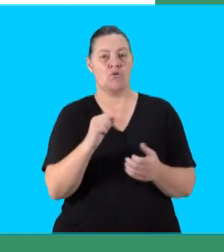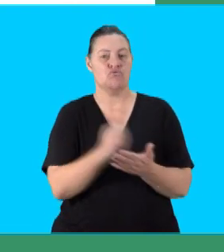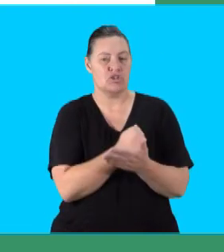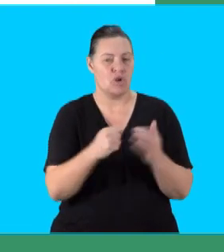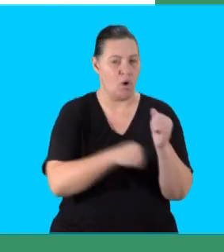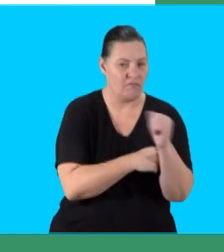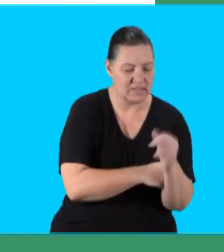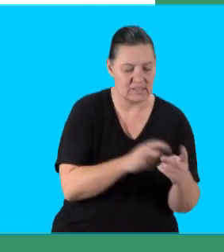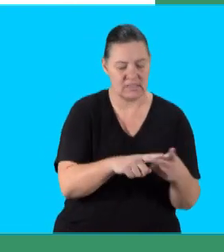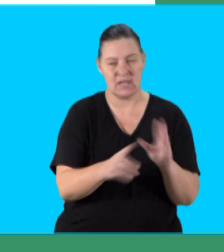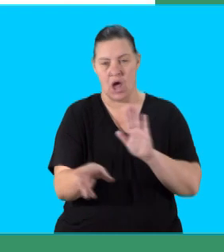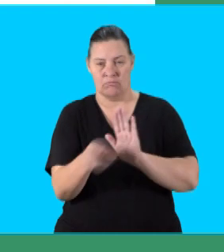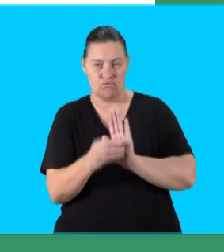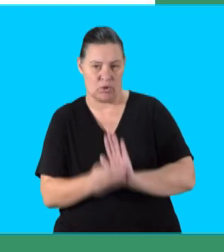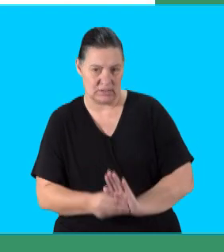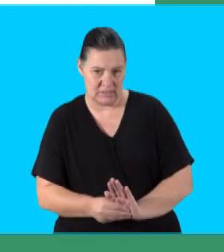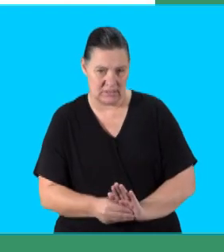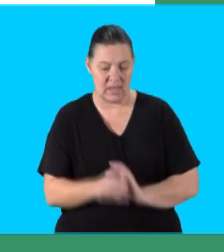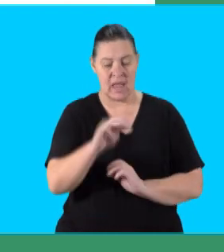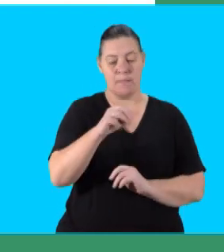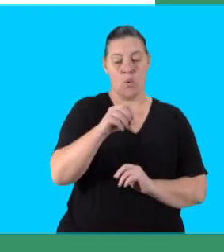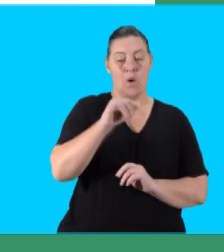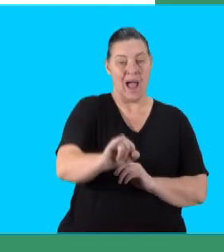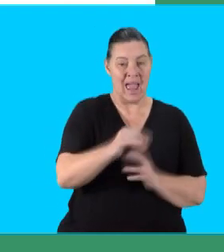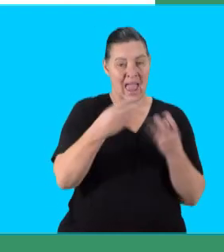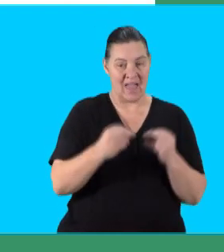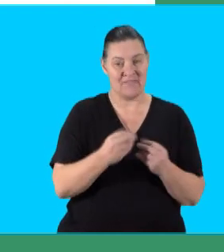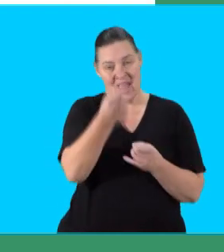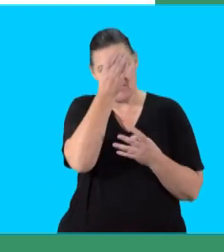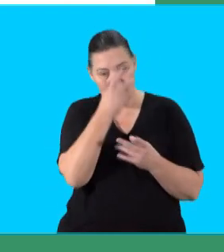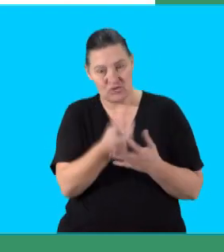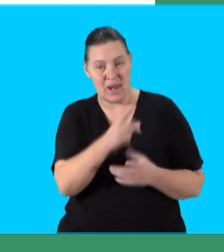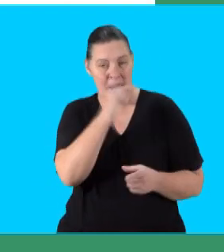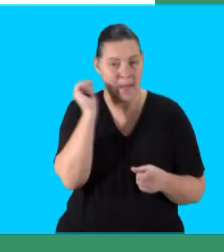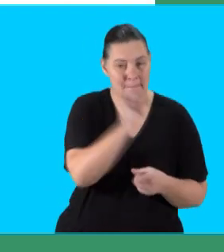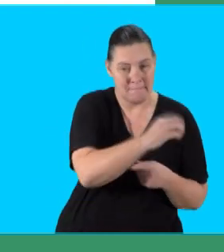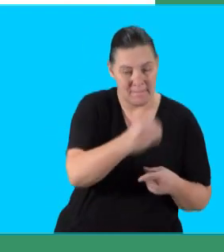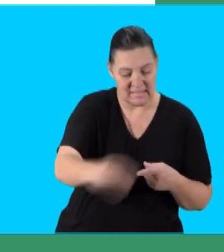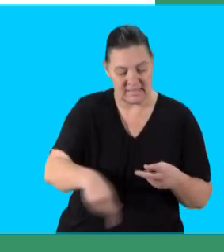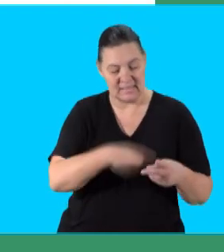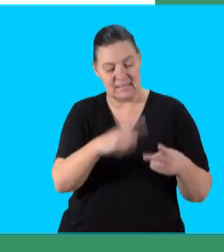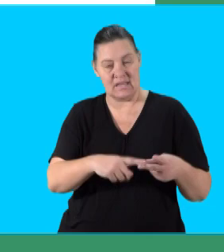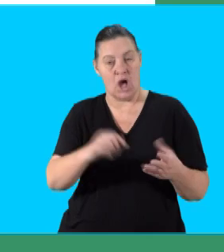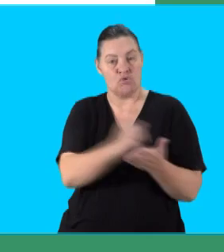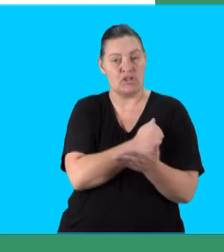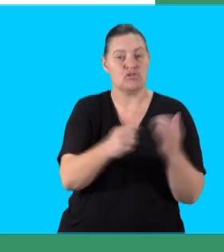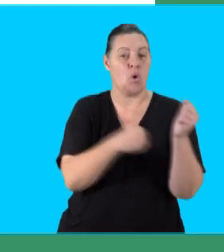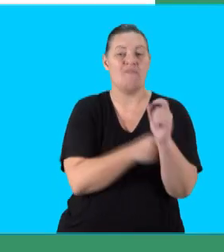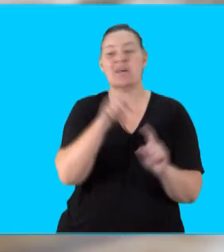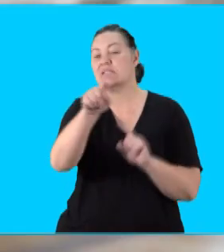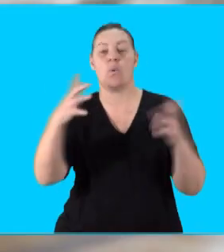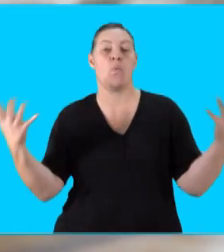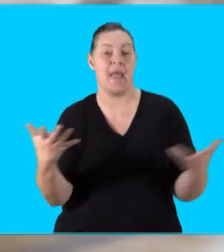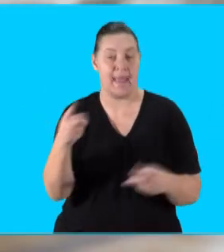and records. So the MOI has the information about the company's name as well as the registered office of the